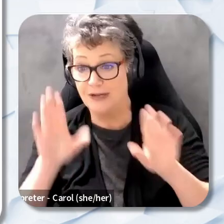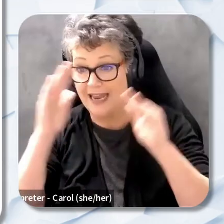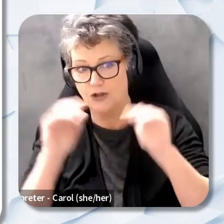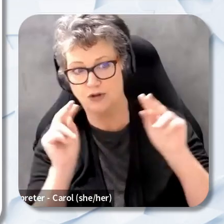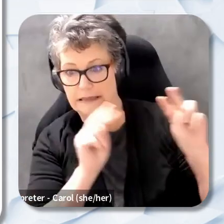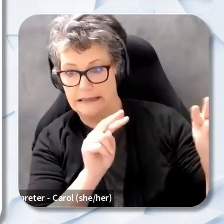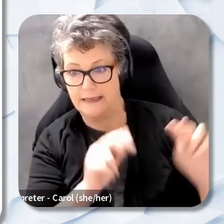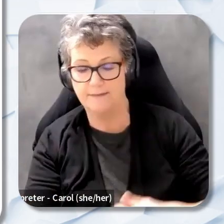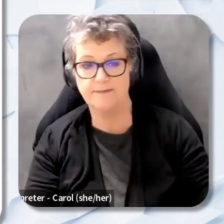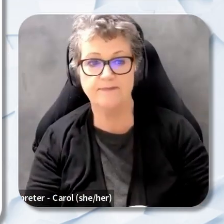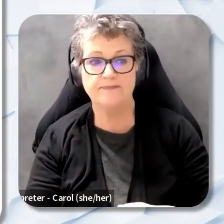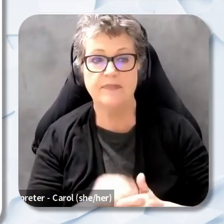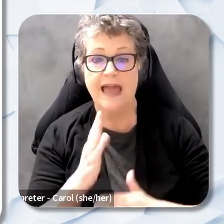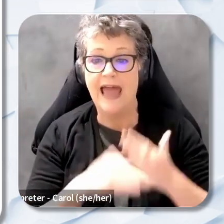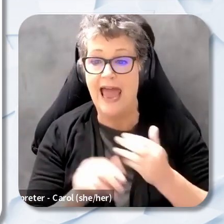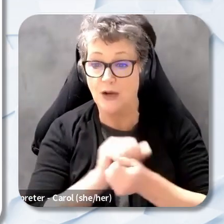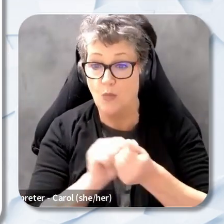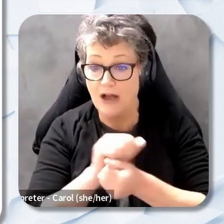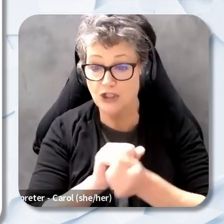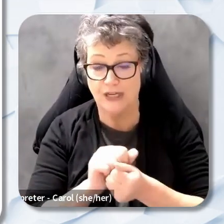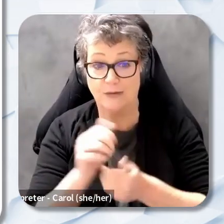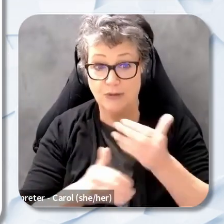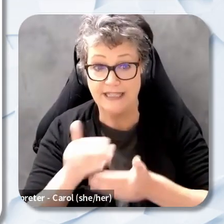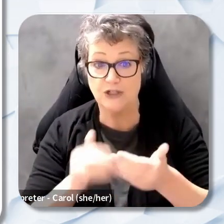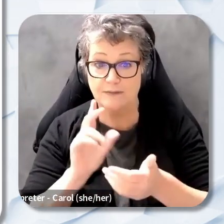adults. Hand washing procedures must be